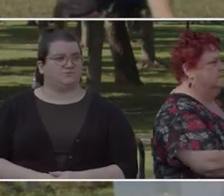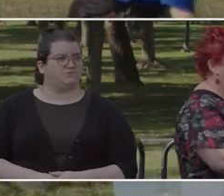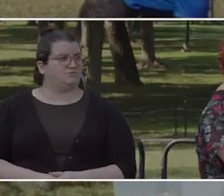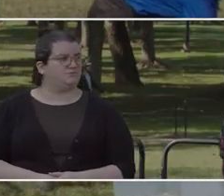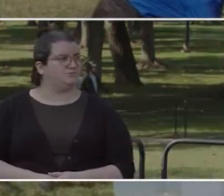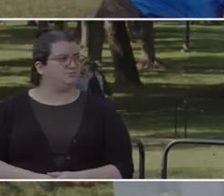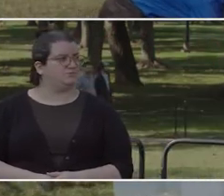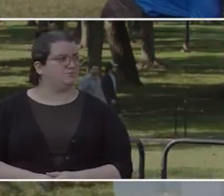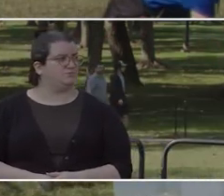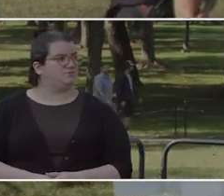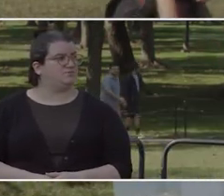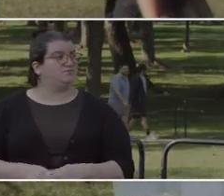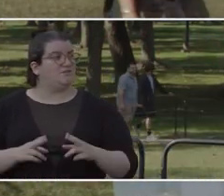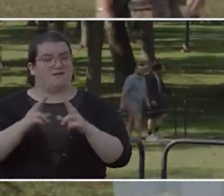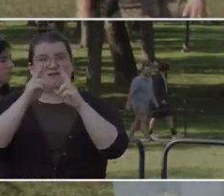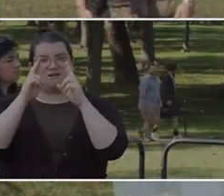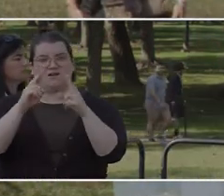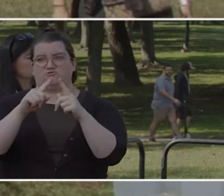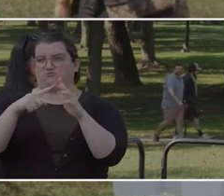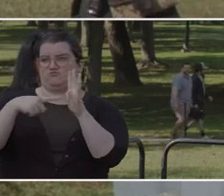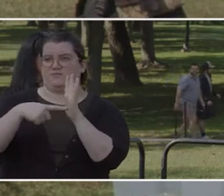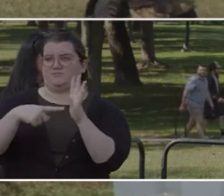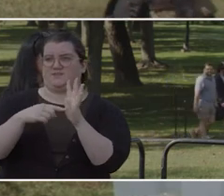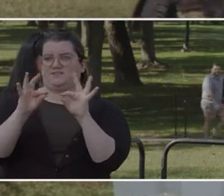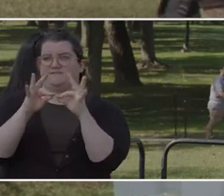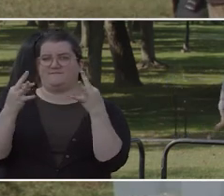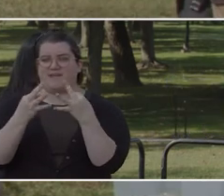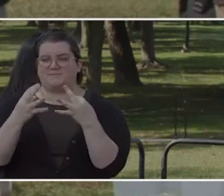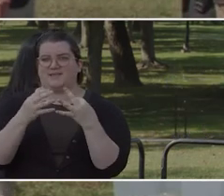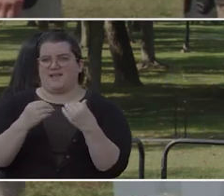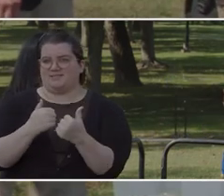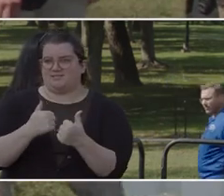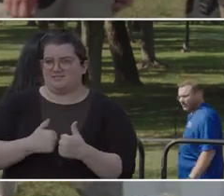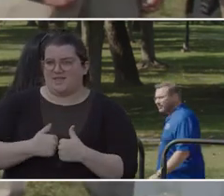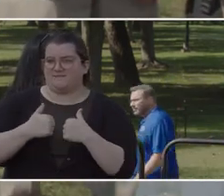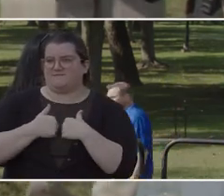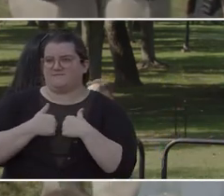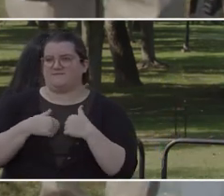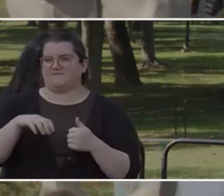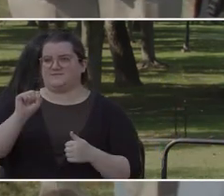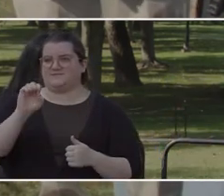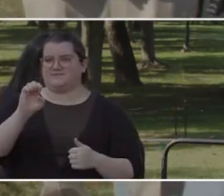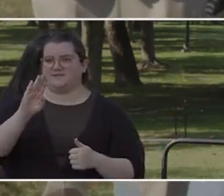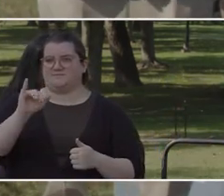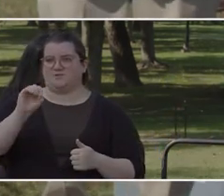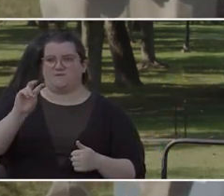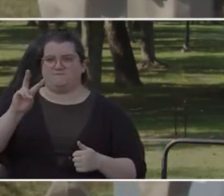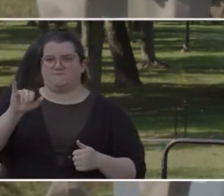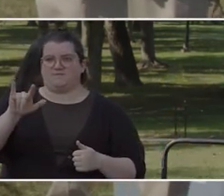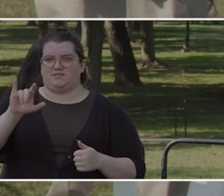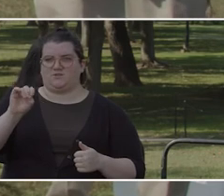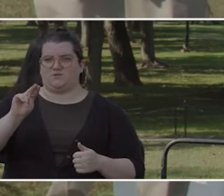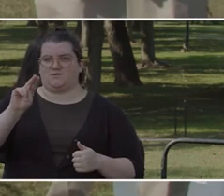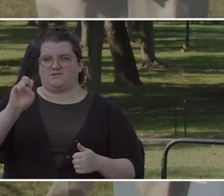1970. It's an honor to represent the family and life of Eusebio Briones